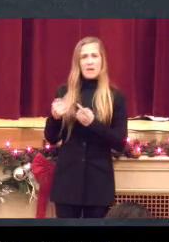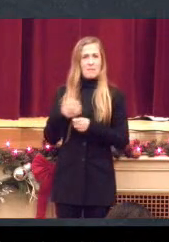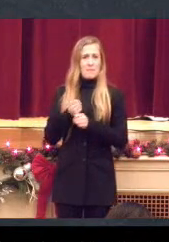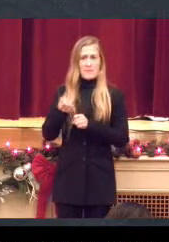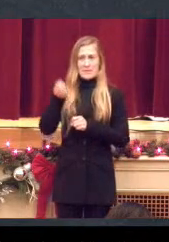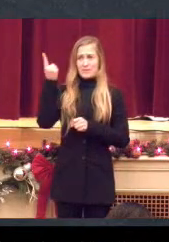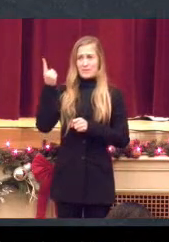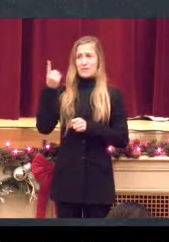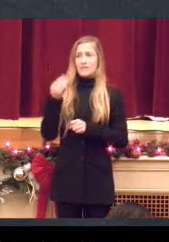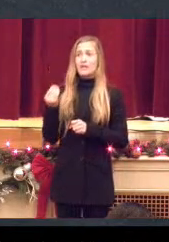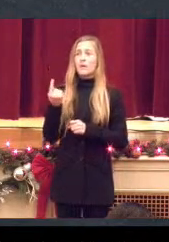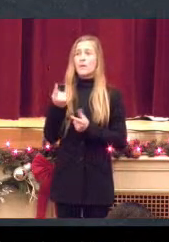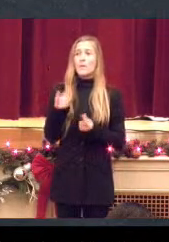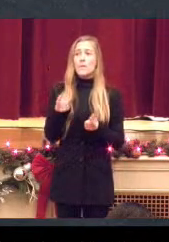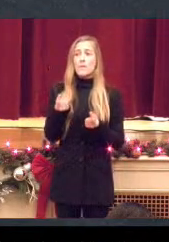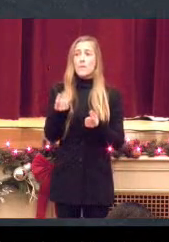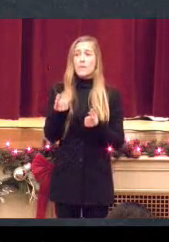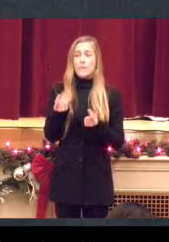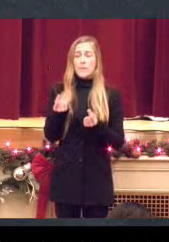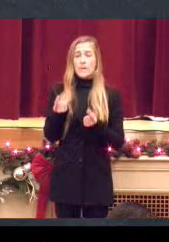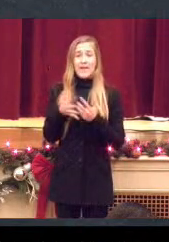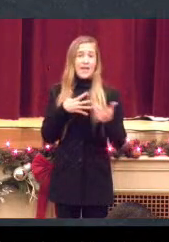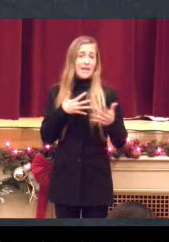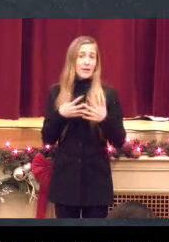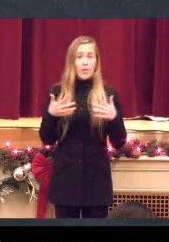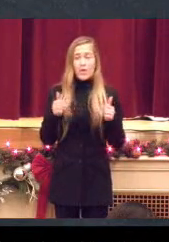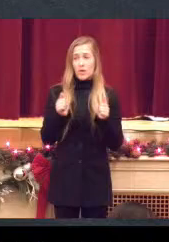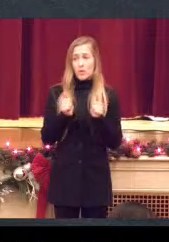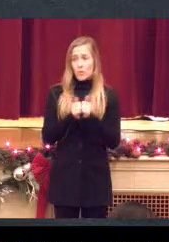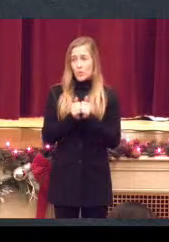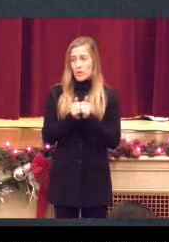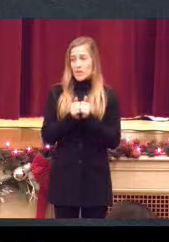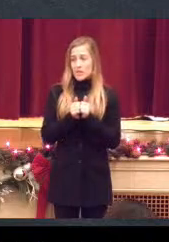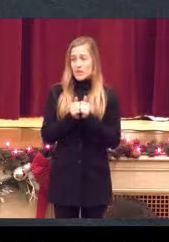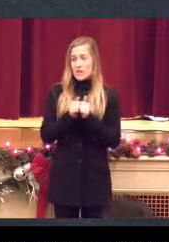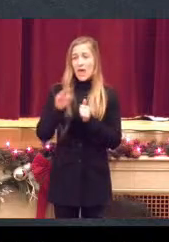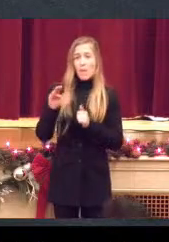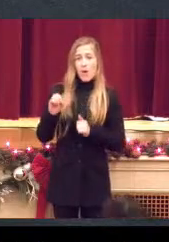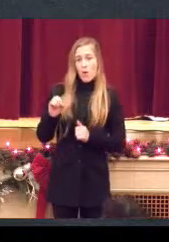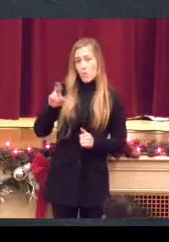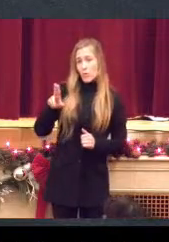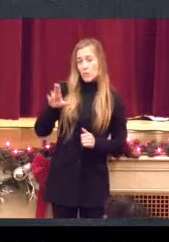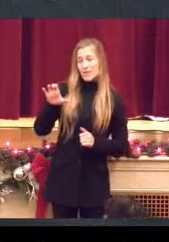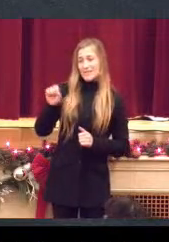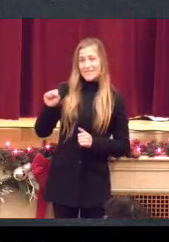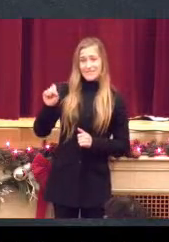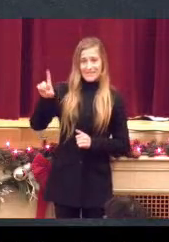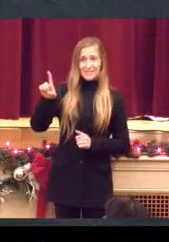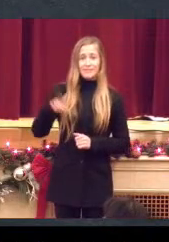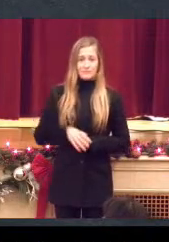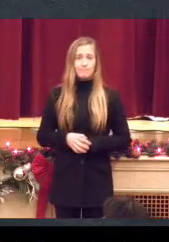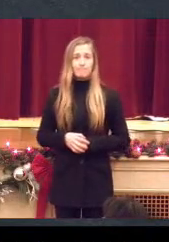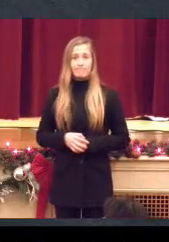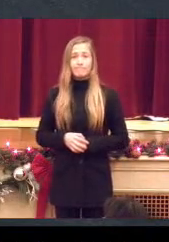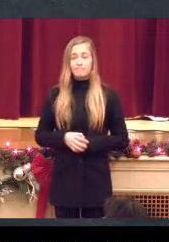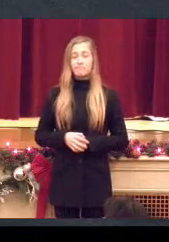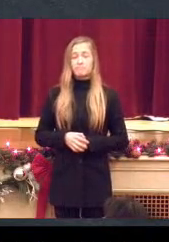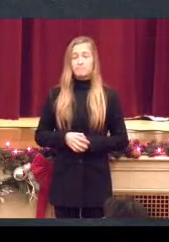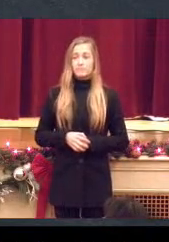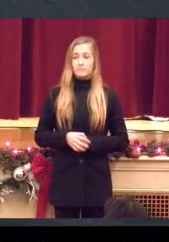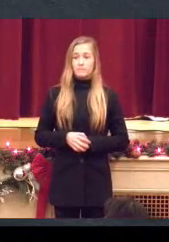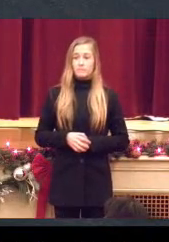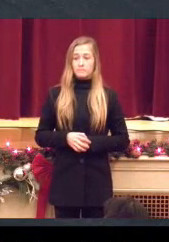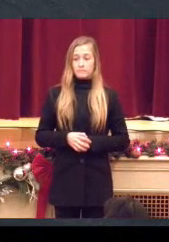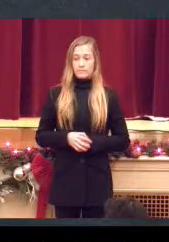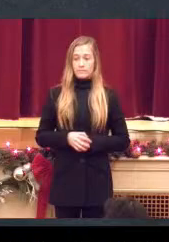something that we're doing anyway with in our MOU with Christina's school district. Right now,